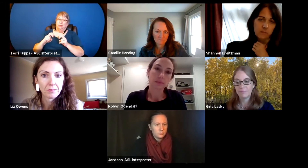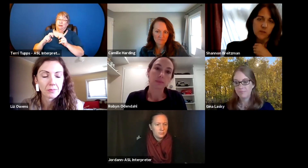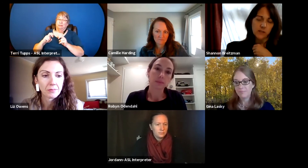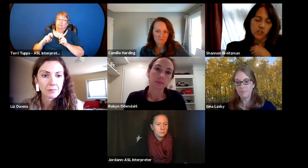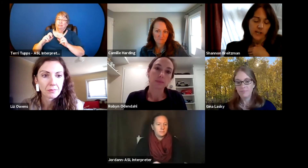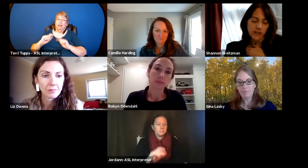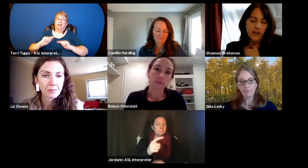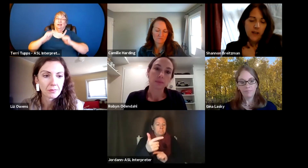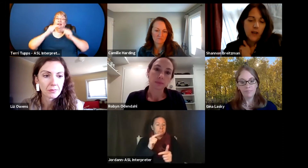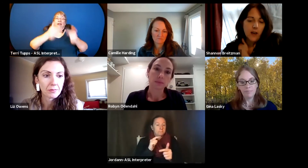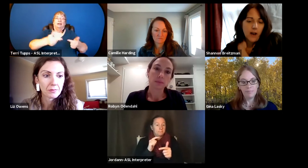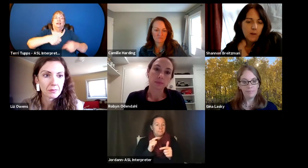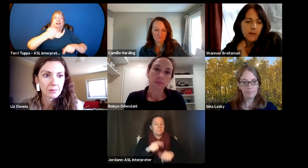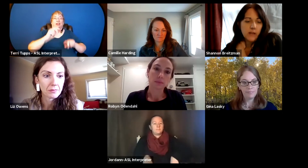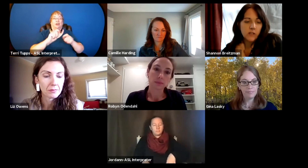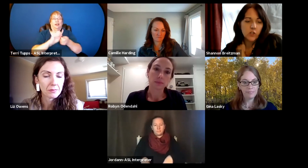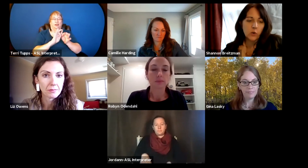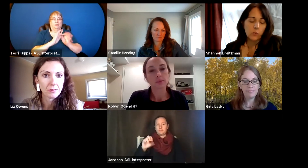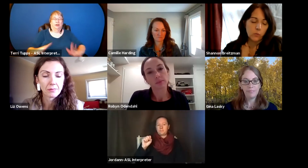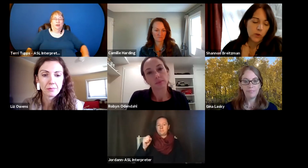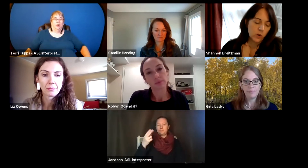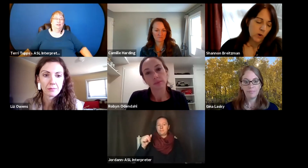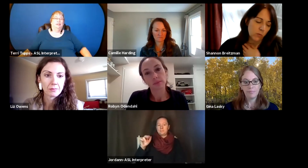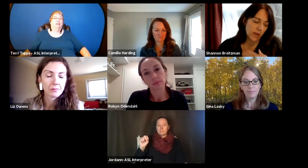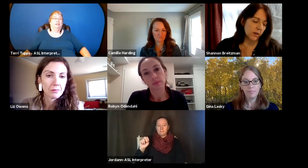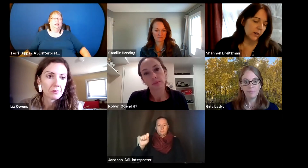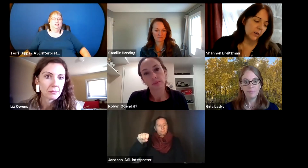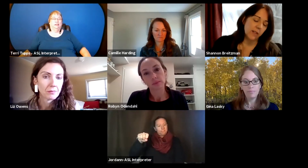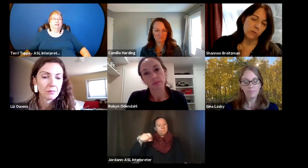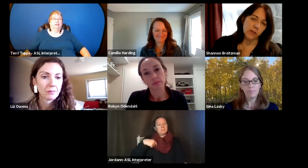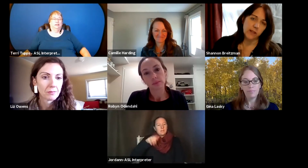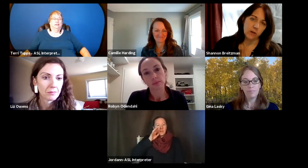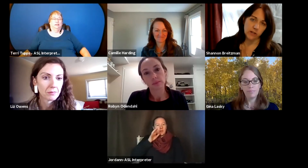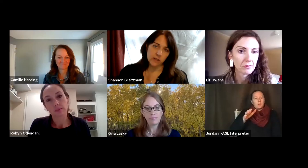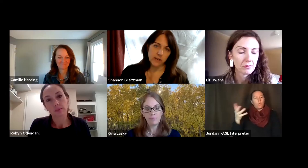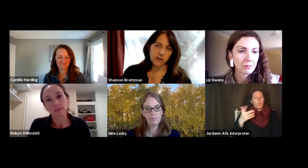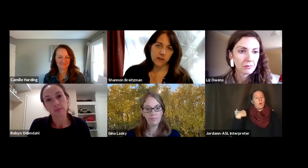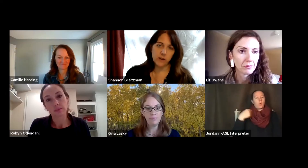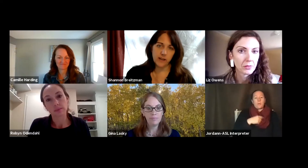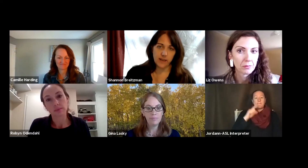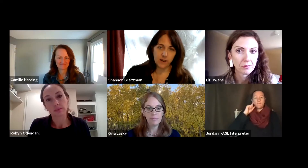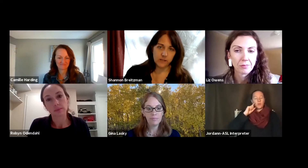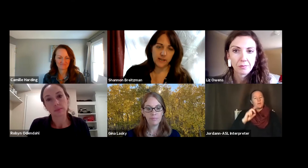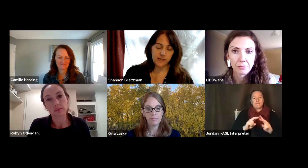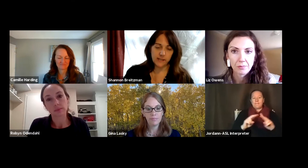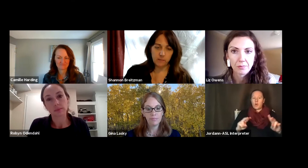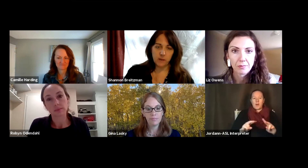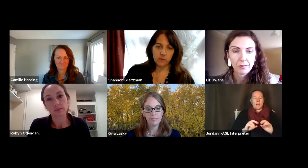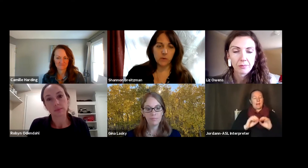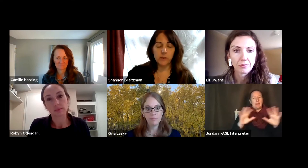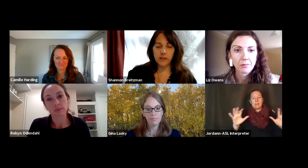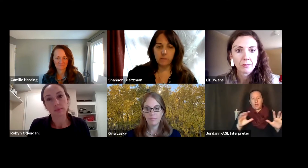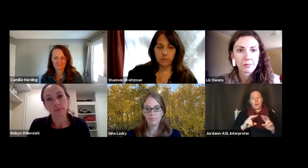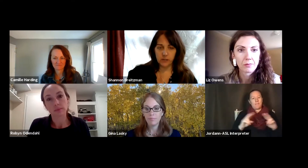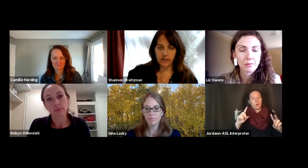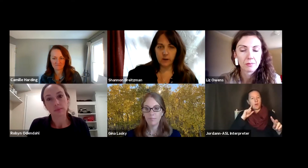Yeah. So this is Shannon. So, what we heard, I think, really loud and clear right at the outset is that